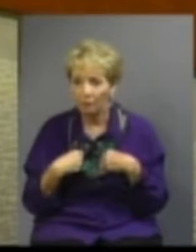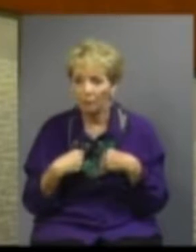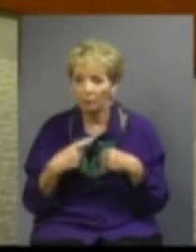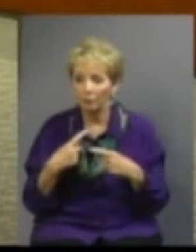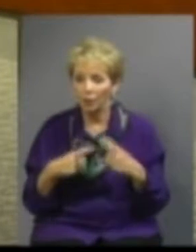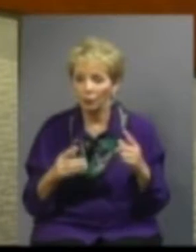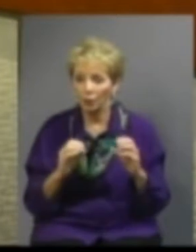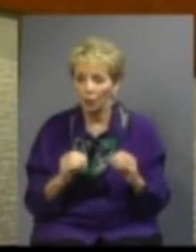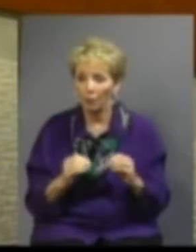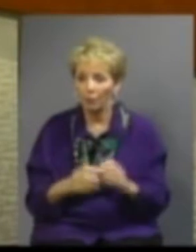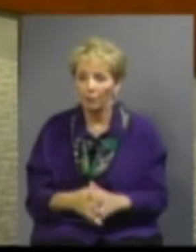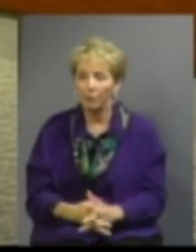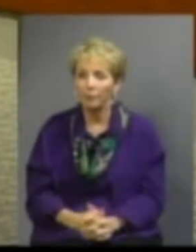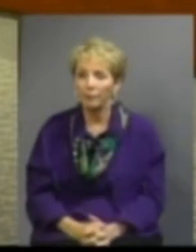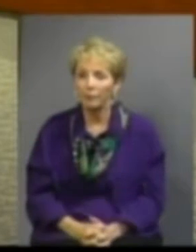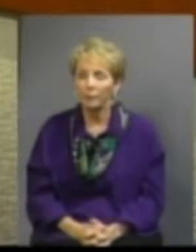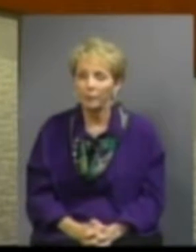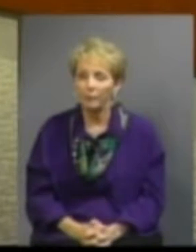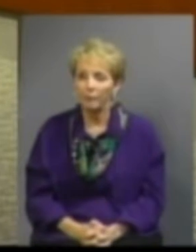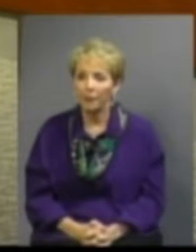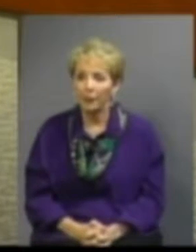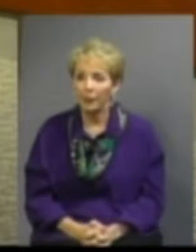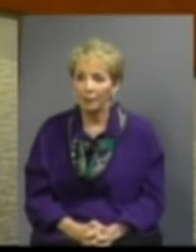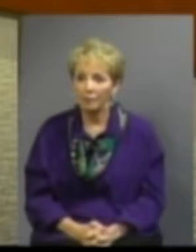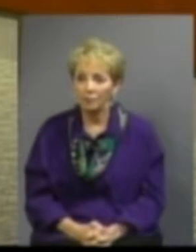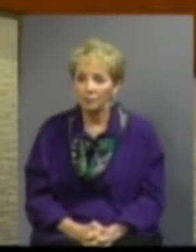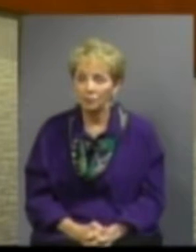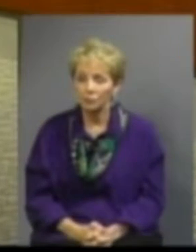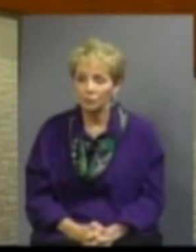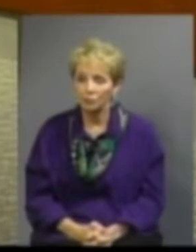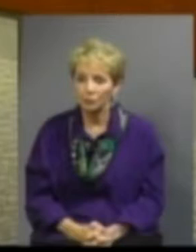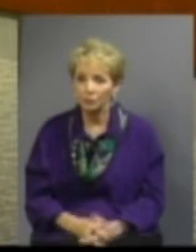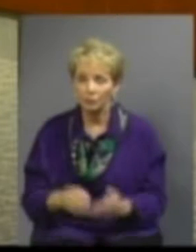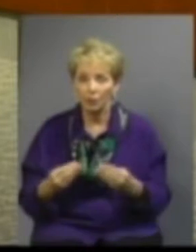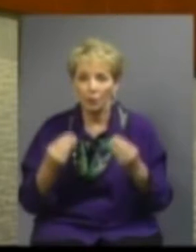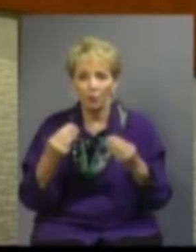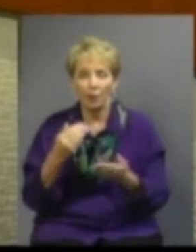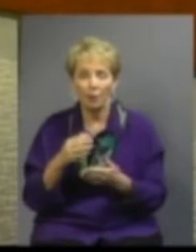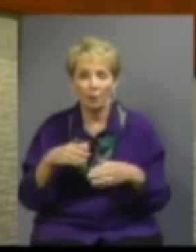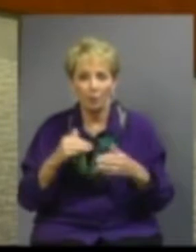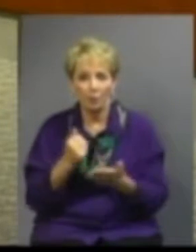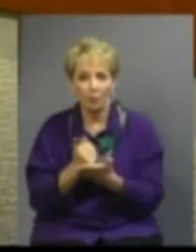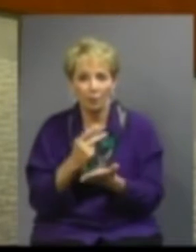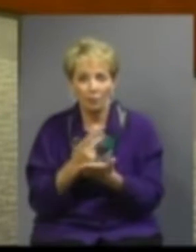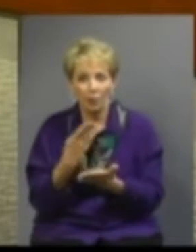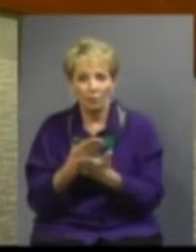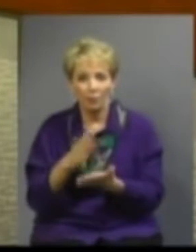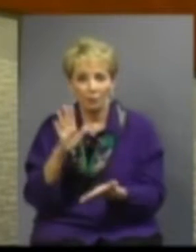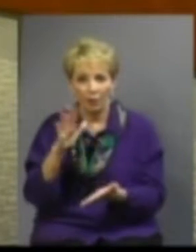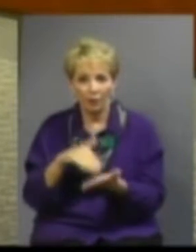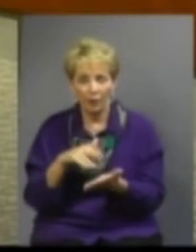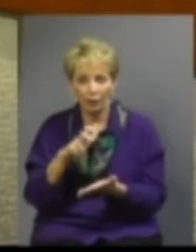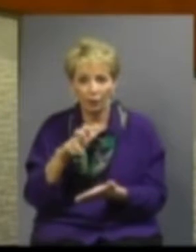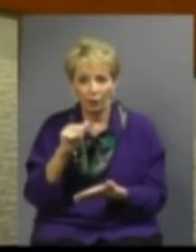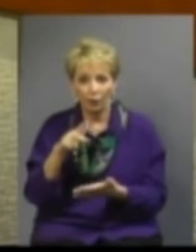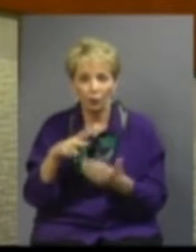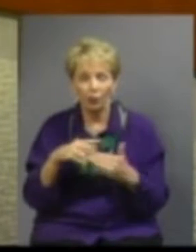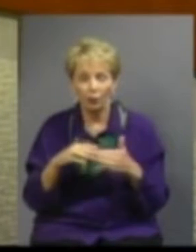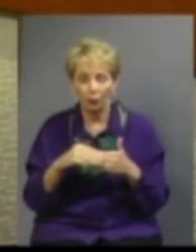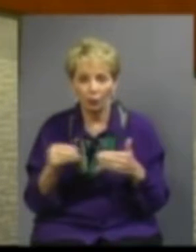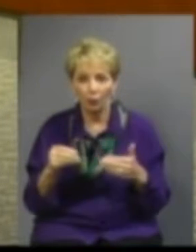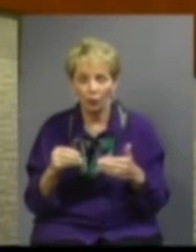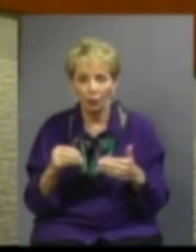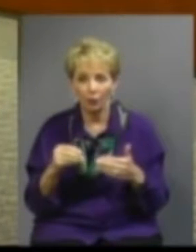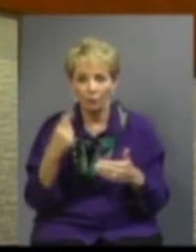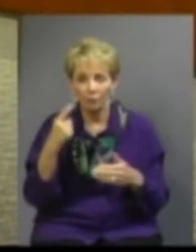Opposed? Okay, Make a motion to approve a budget amendment in the amount of $5,313